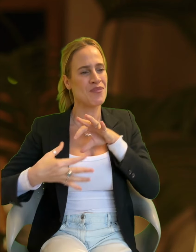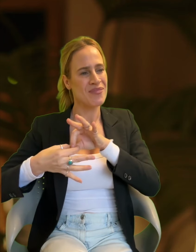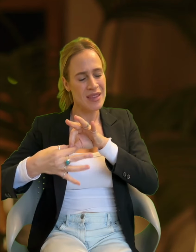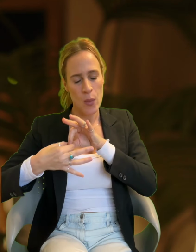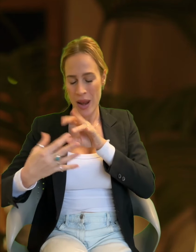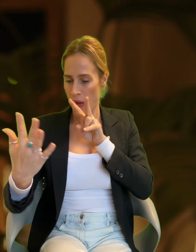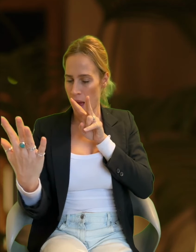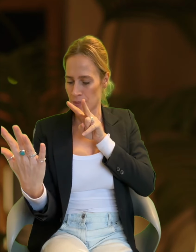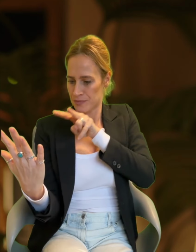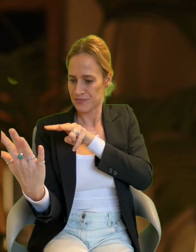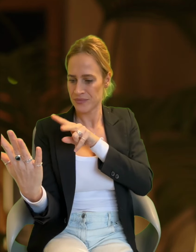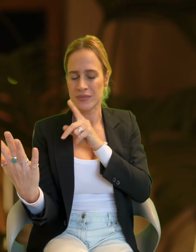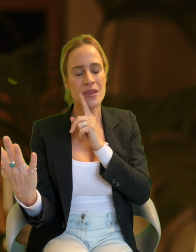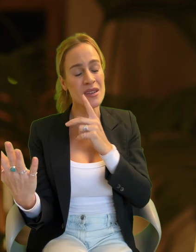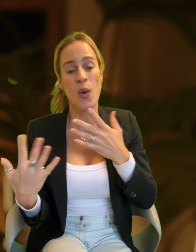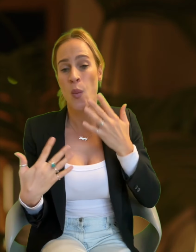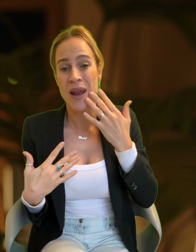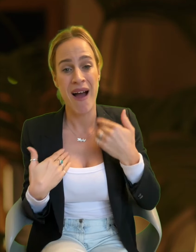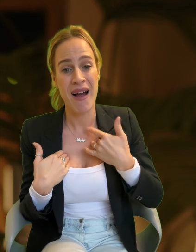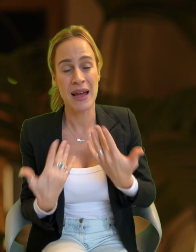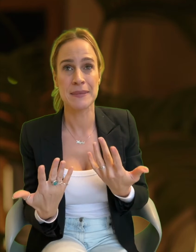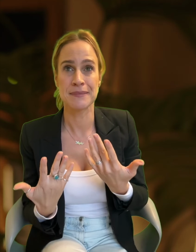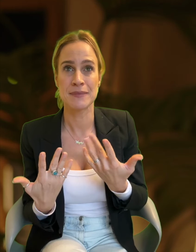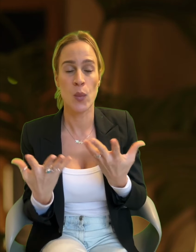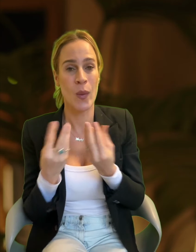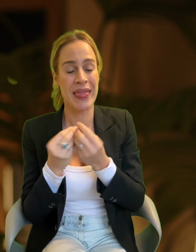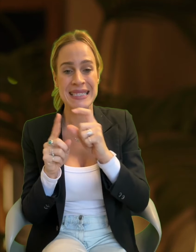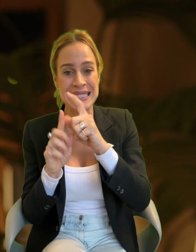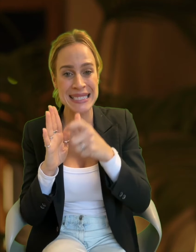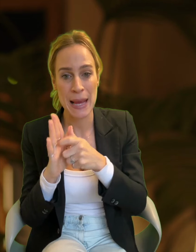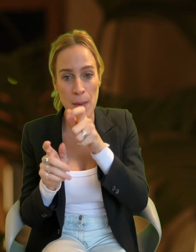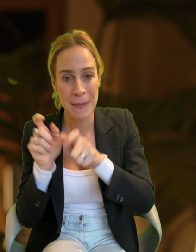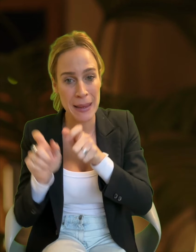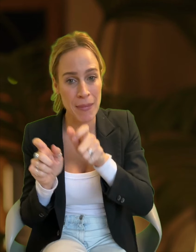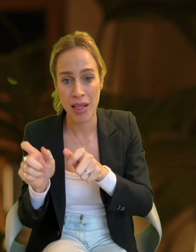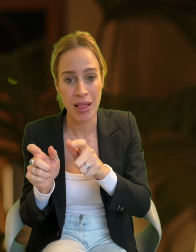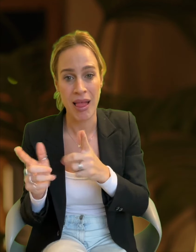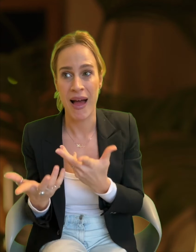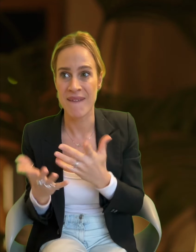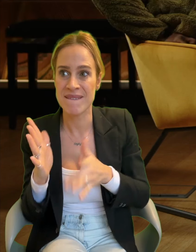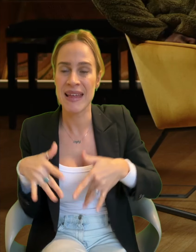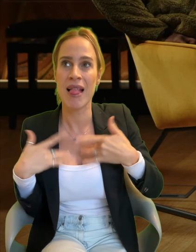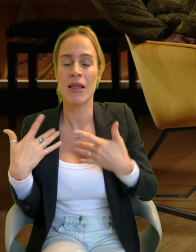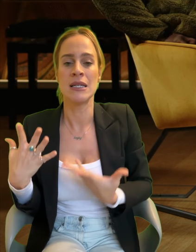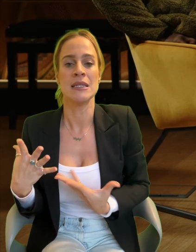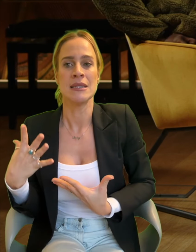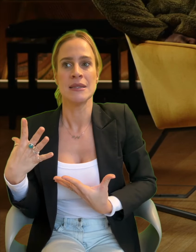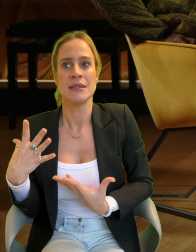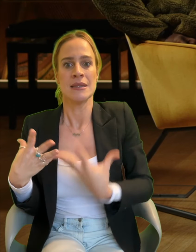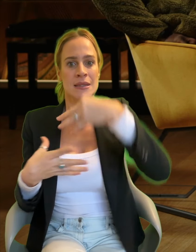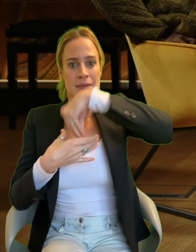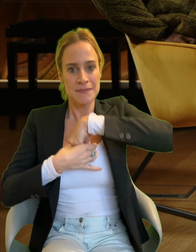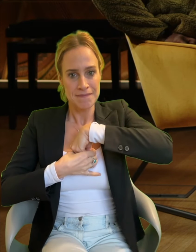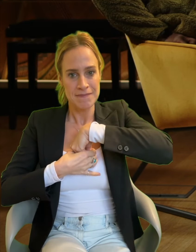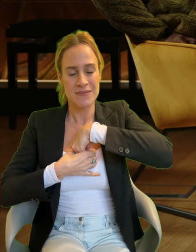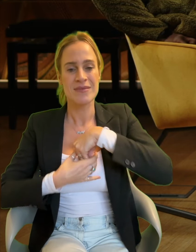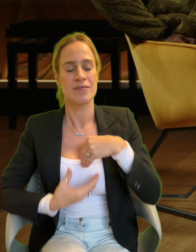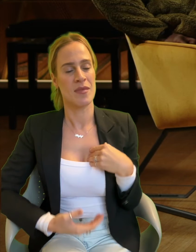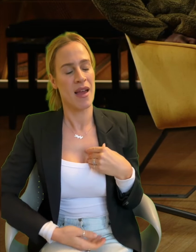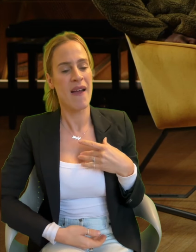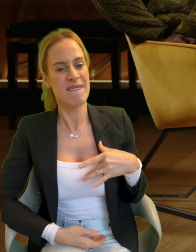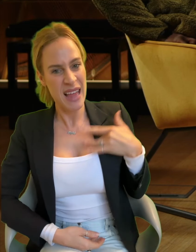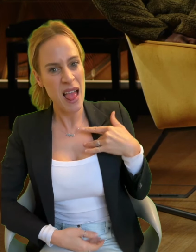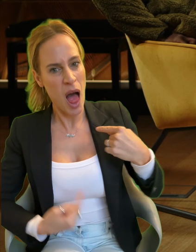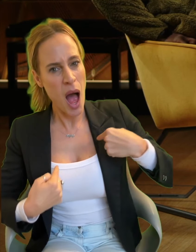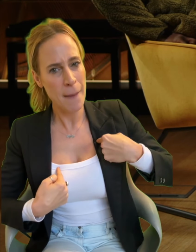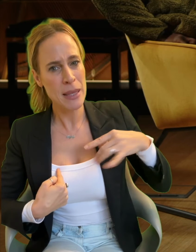anyway when I've moved and worked in I'm the chosen one. Yeah. This is what I truly believe in. I believe that I'm the chosen one.